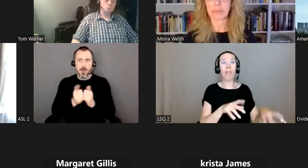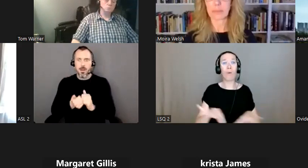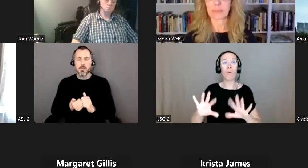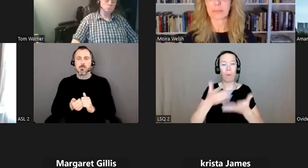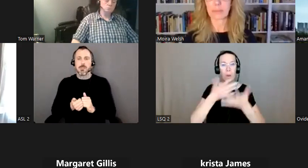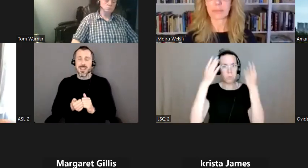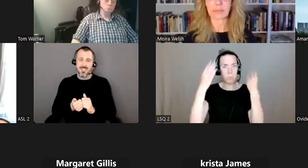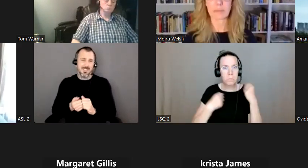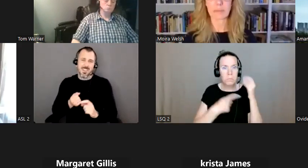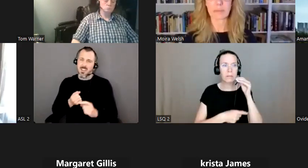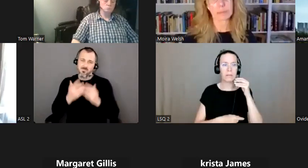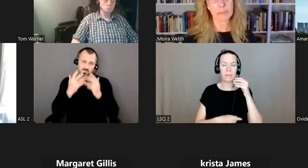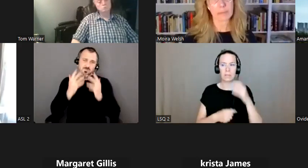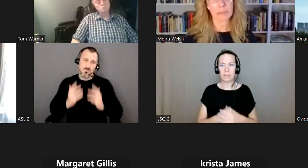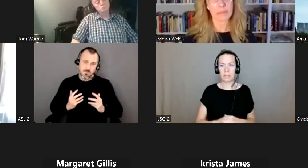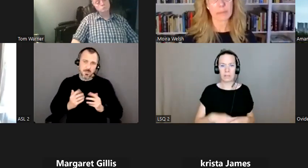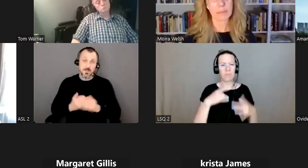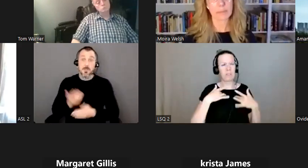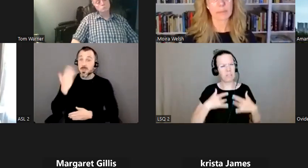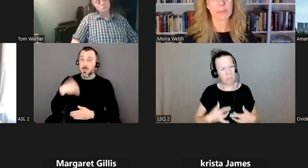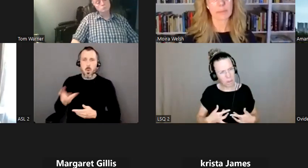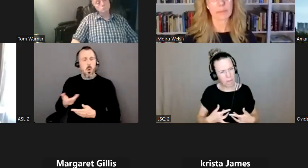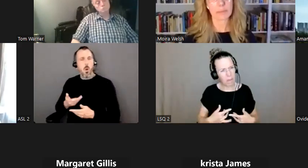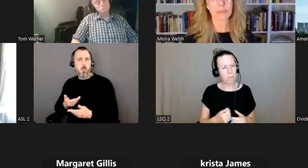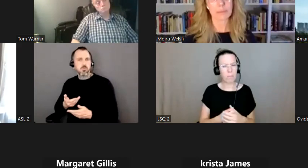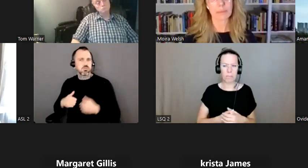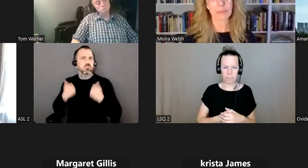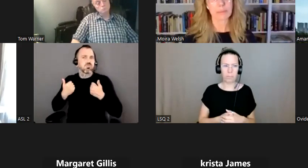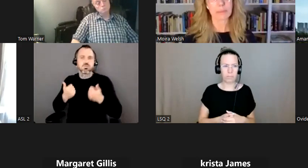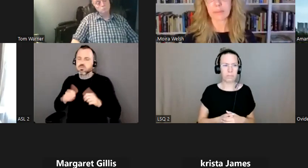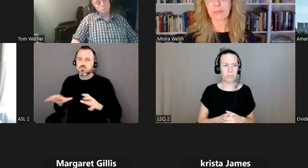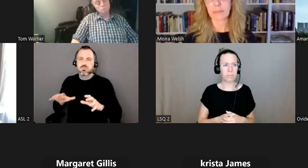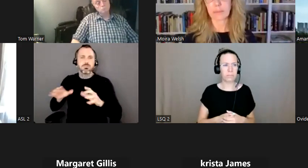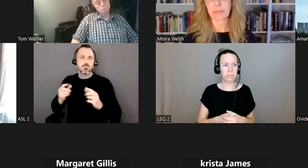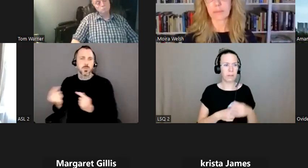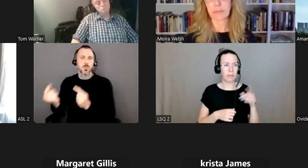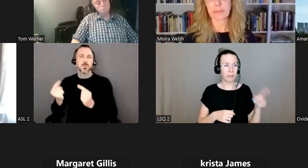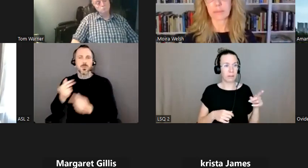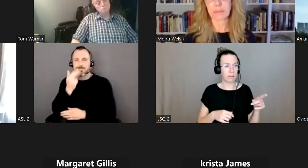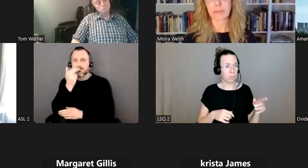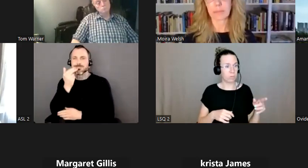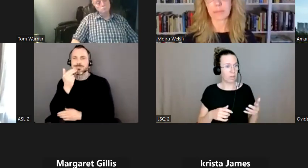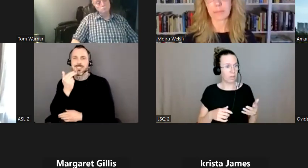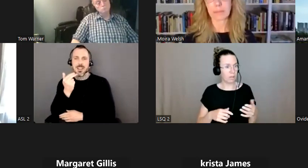and somebody who had been very vital and engaged and funny became very